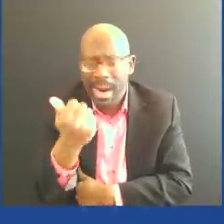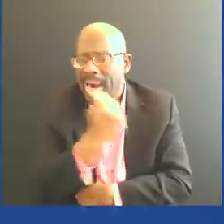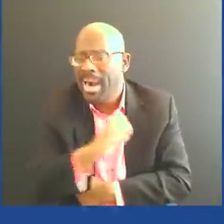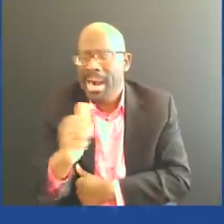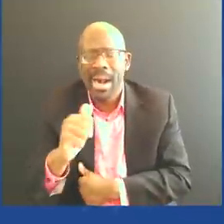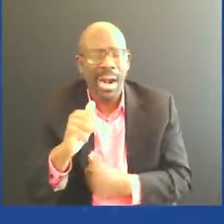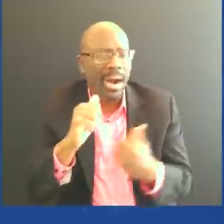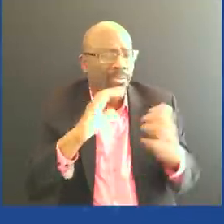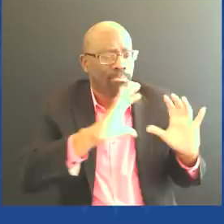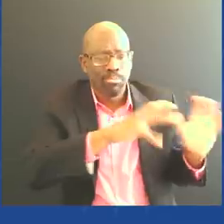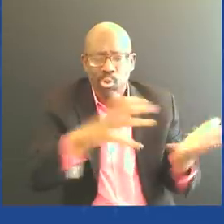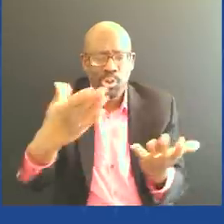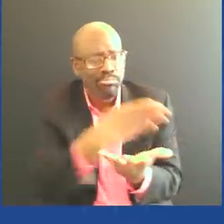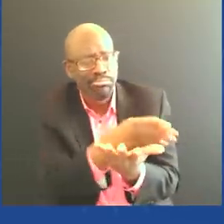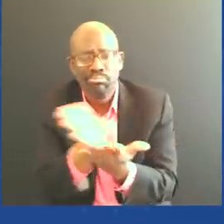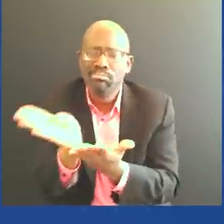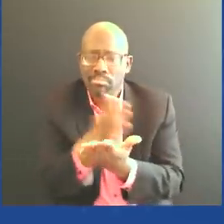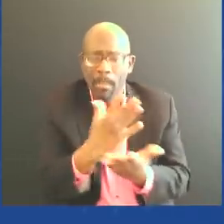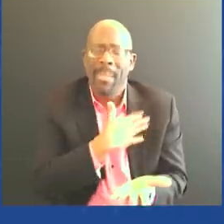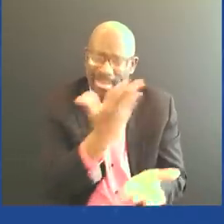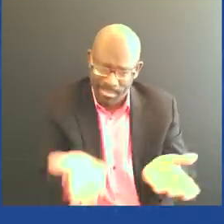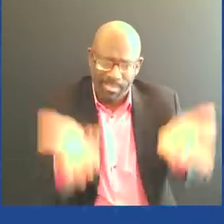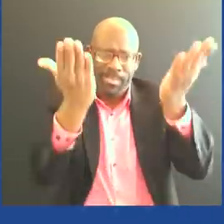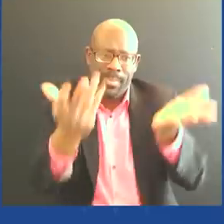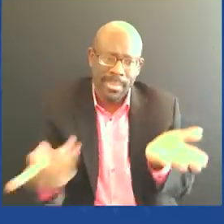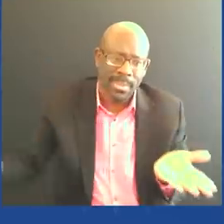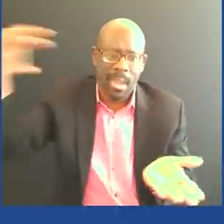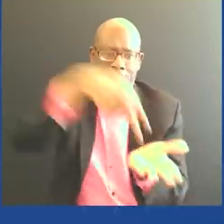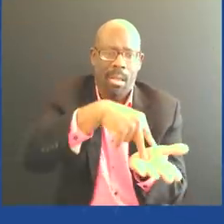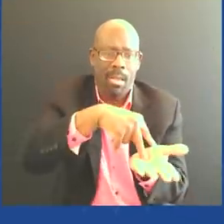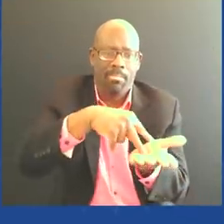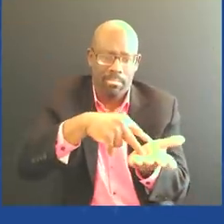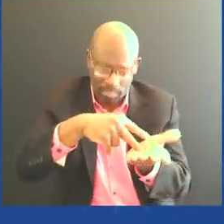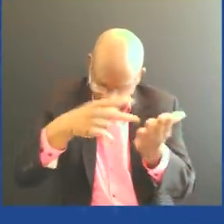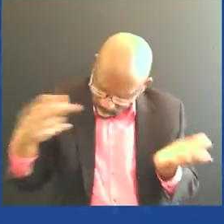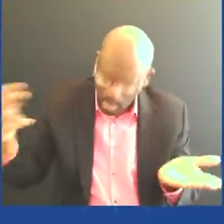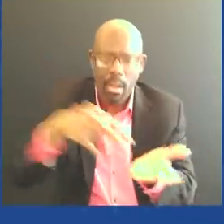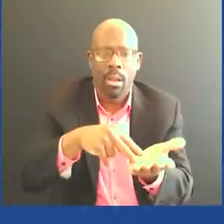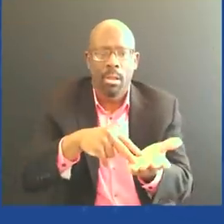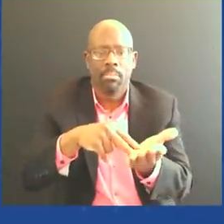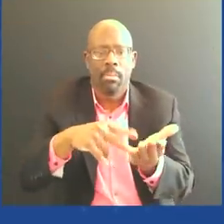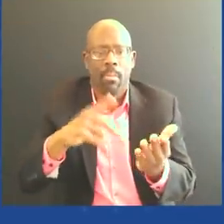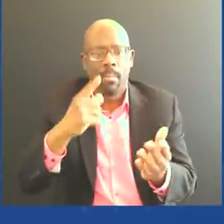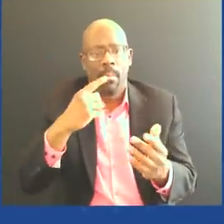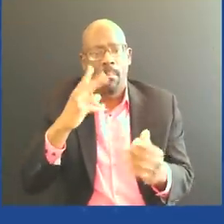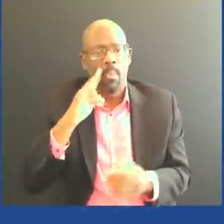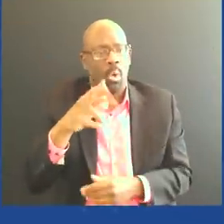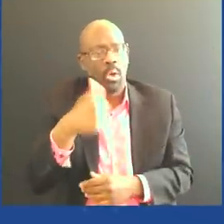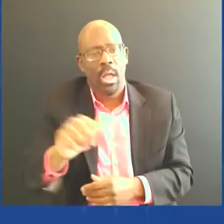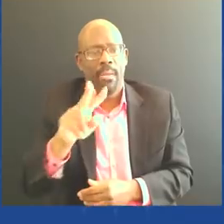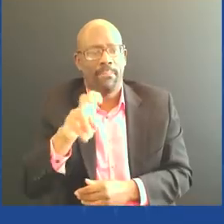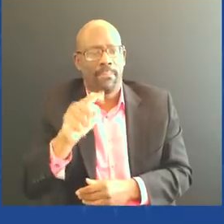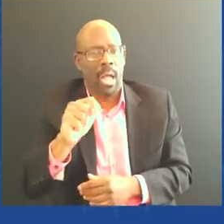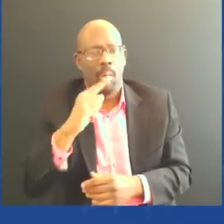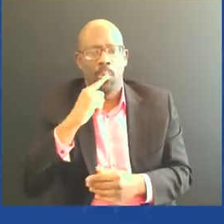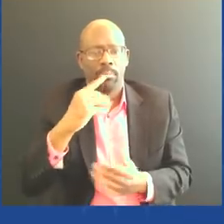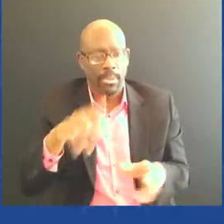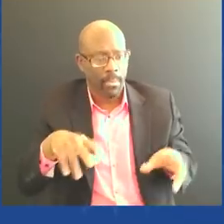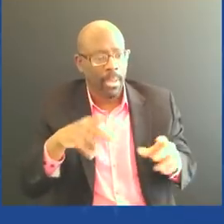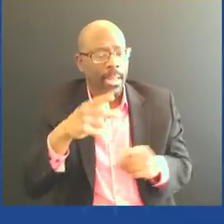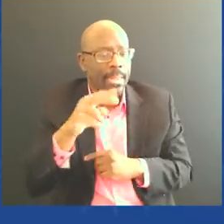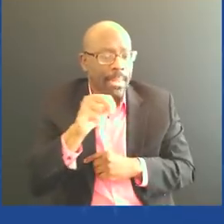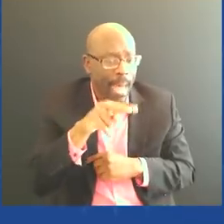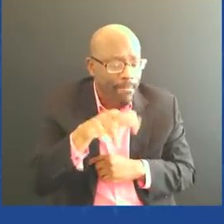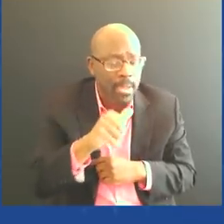If you could stand, on your feet, please. Just give them a great round of applause for our veterans, Navy, Army, Air Force, Marine Corps, Coasties,